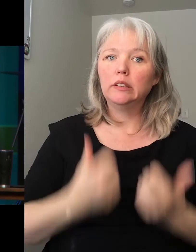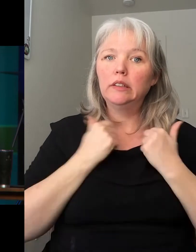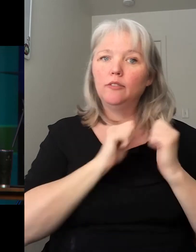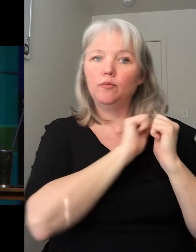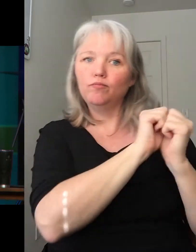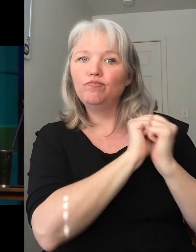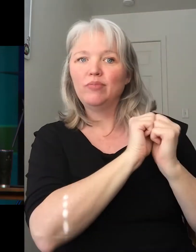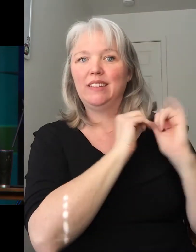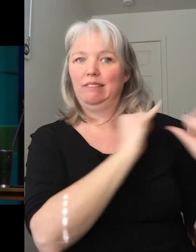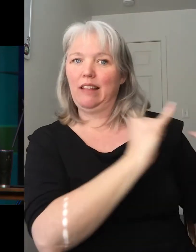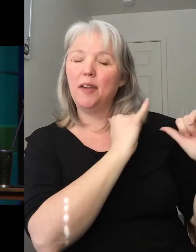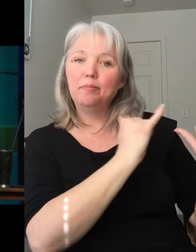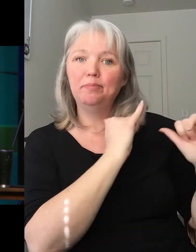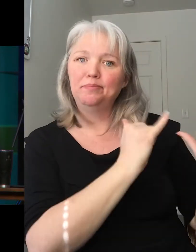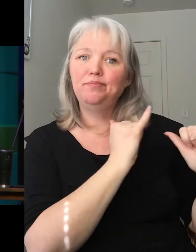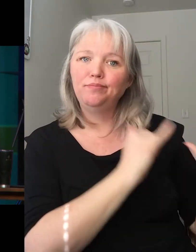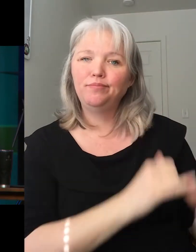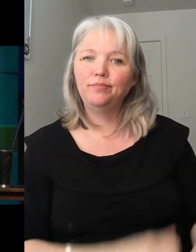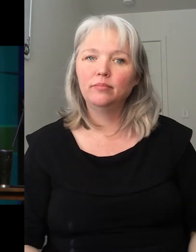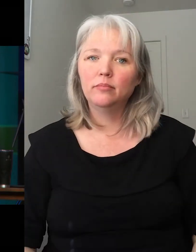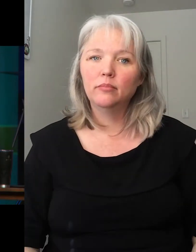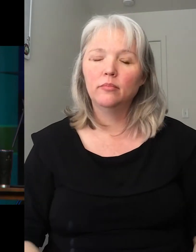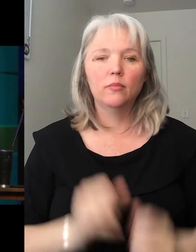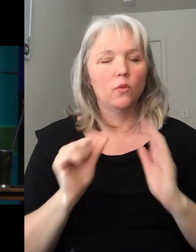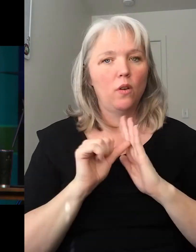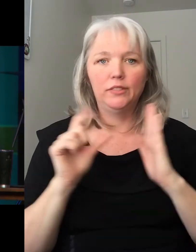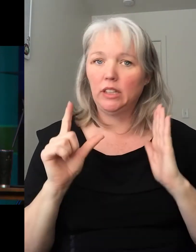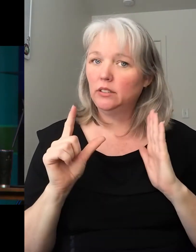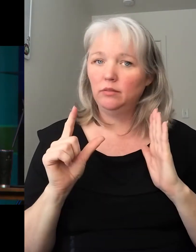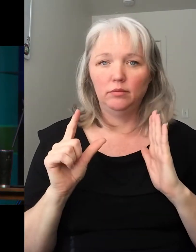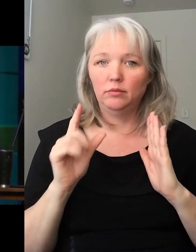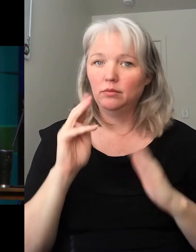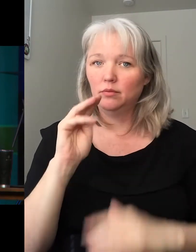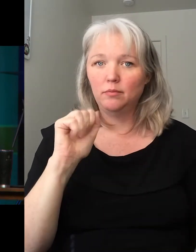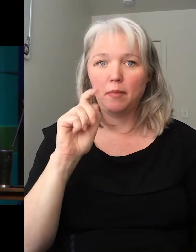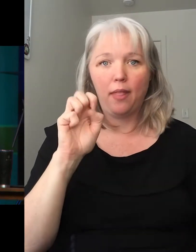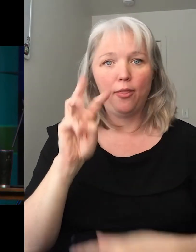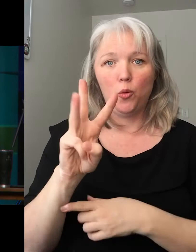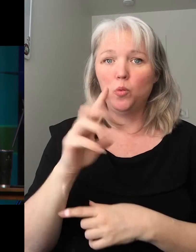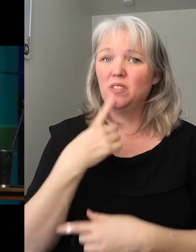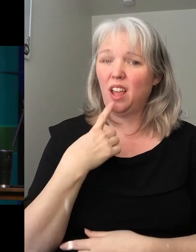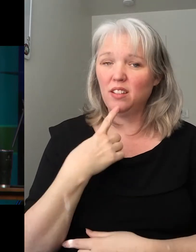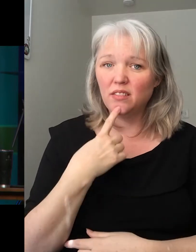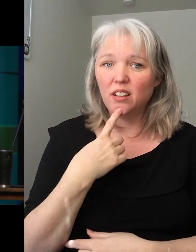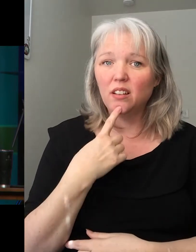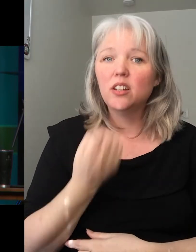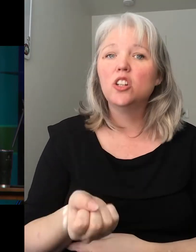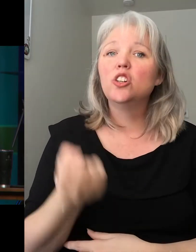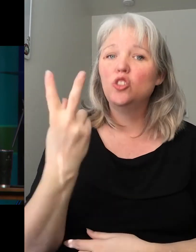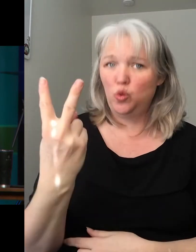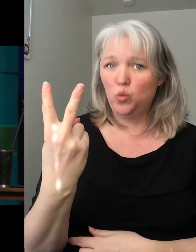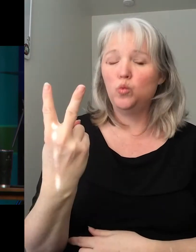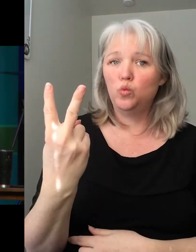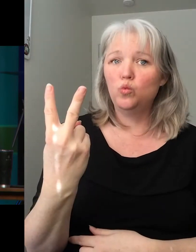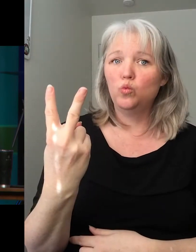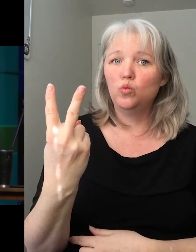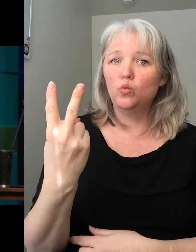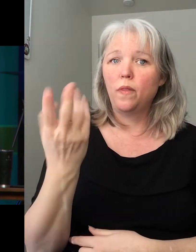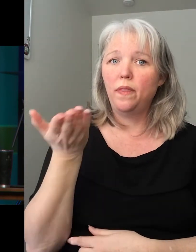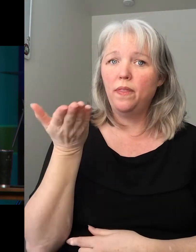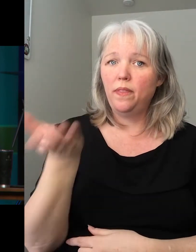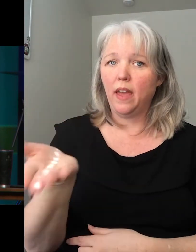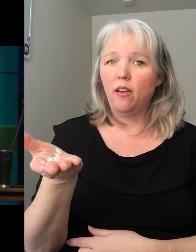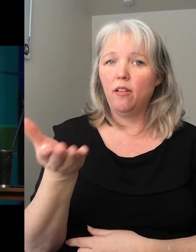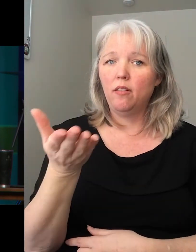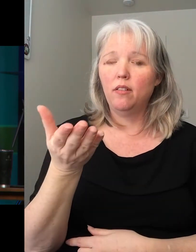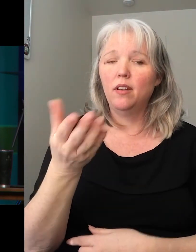with people that are just like us. And all of a sudden, as Matthew says, there's two in the graveyard.